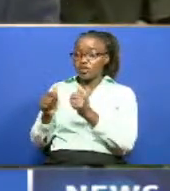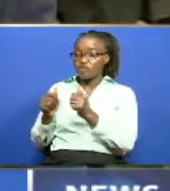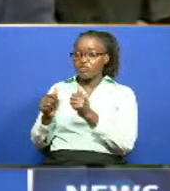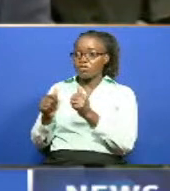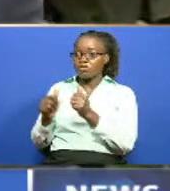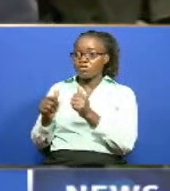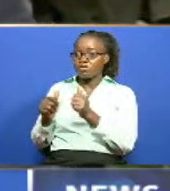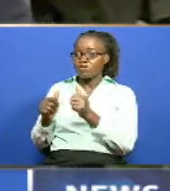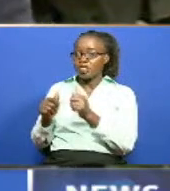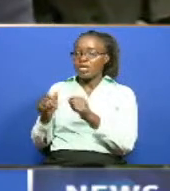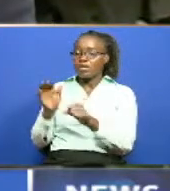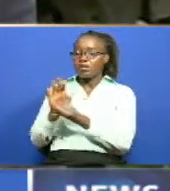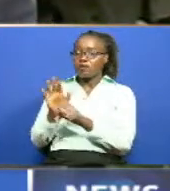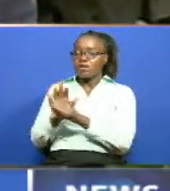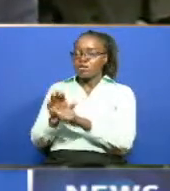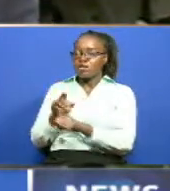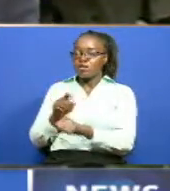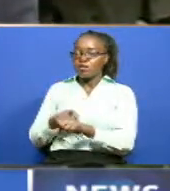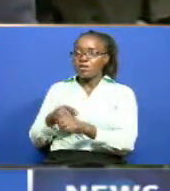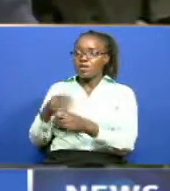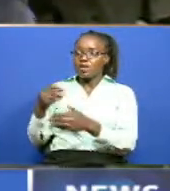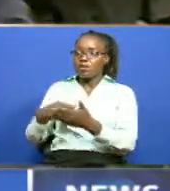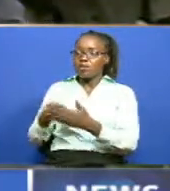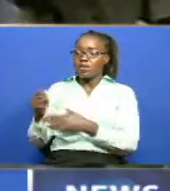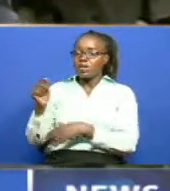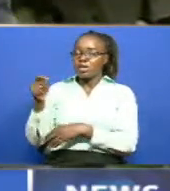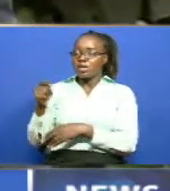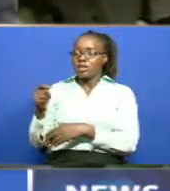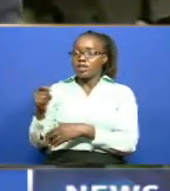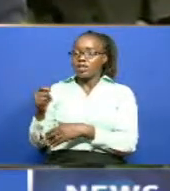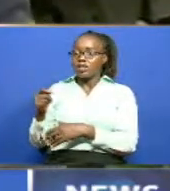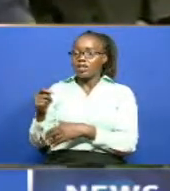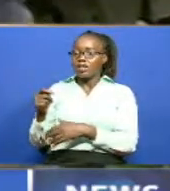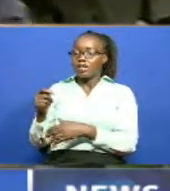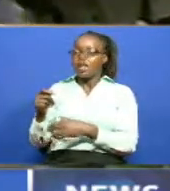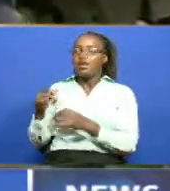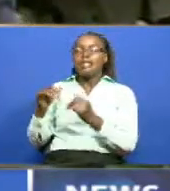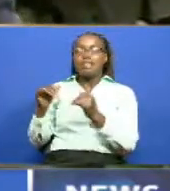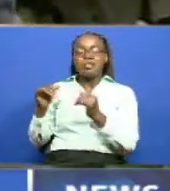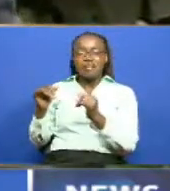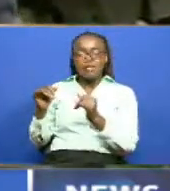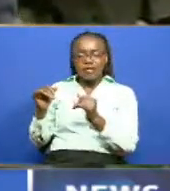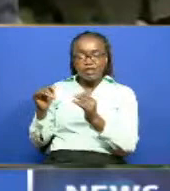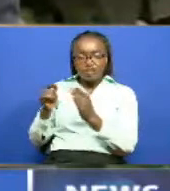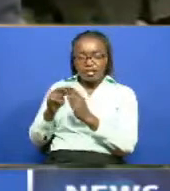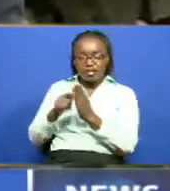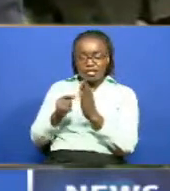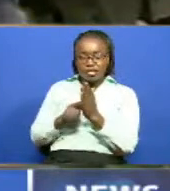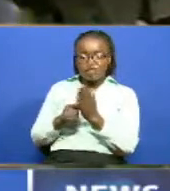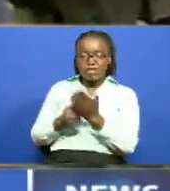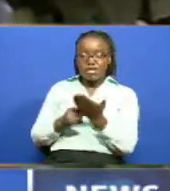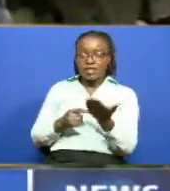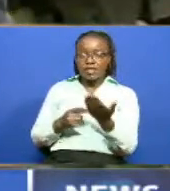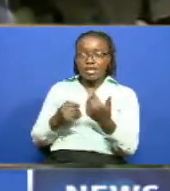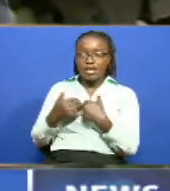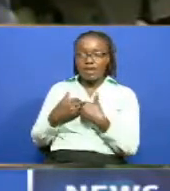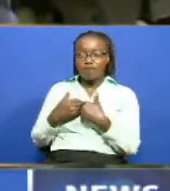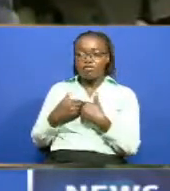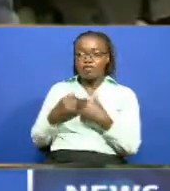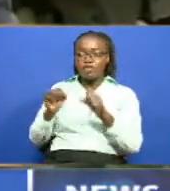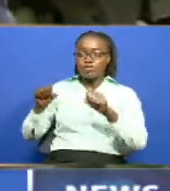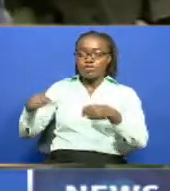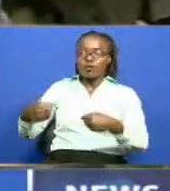And a lot of the times, though, for Buy Kenya, Build Kenya, we have a new list of items. You find those things are competitive. Even if we take shoes